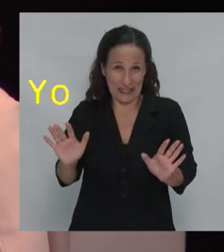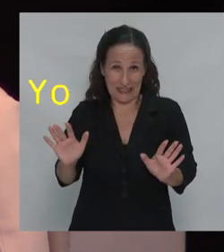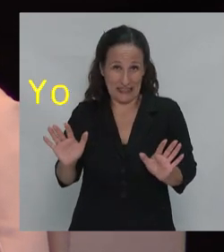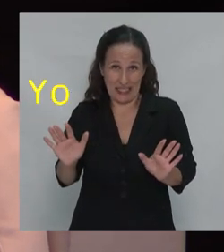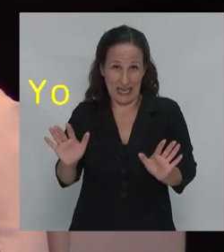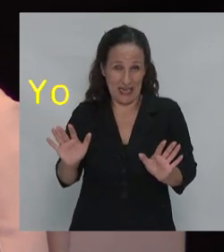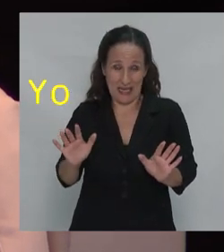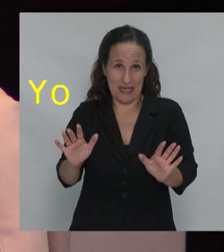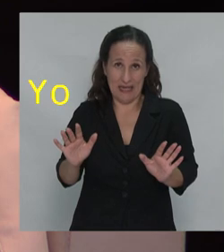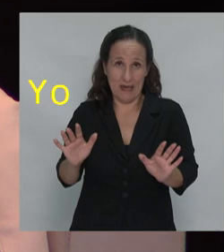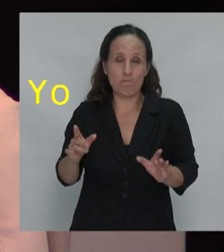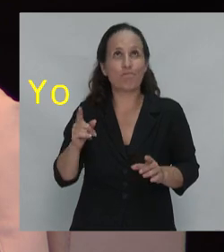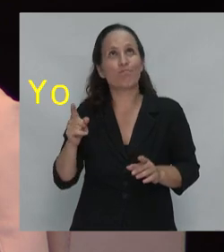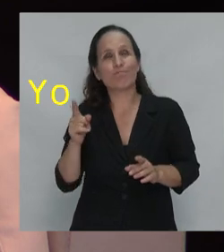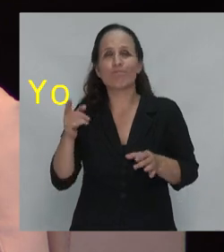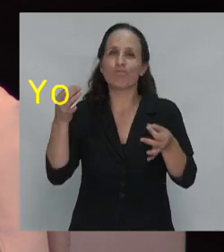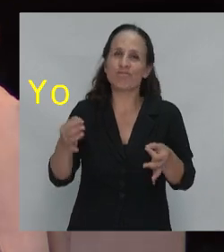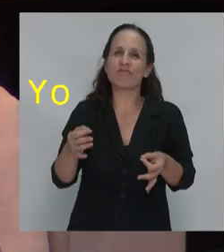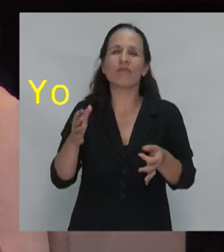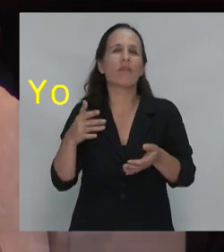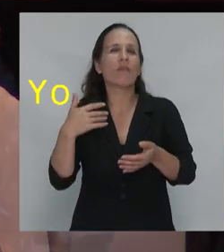an owner of a company, saying that